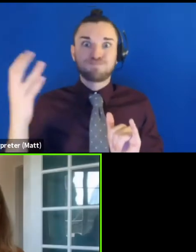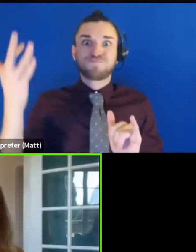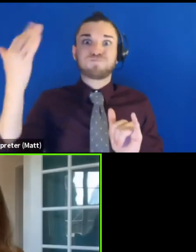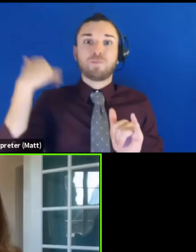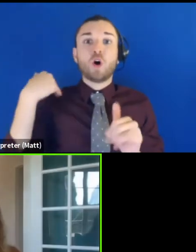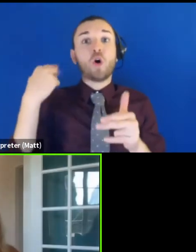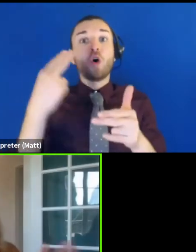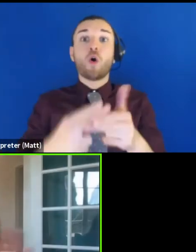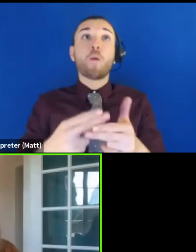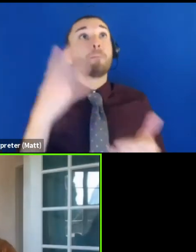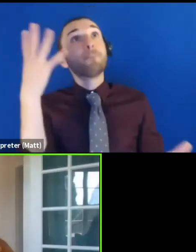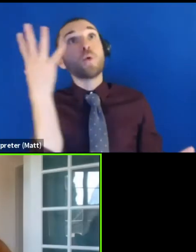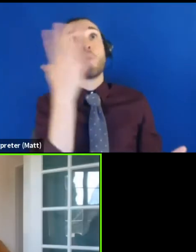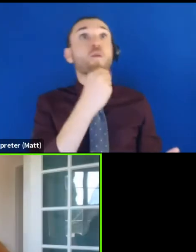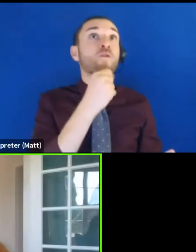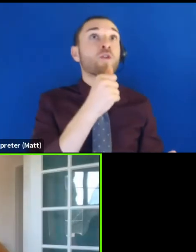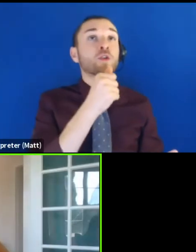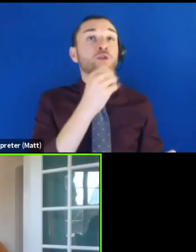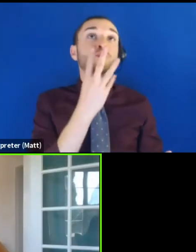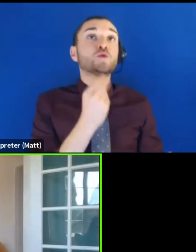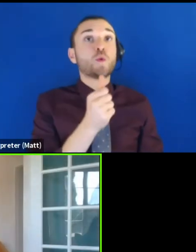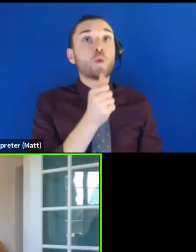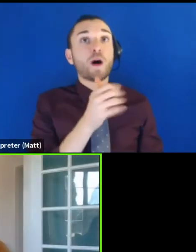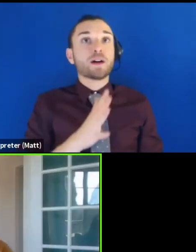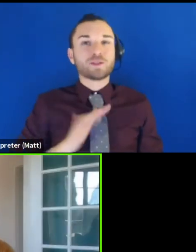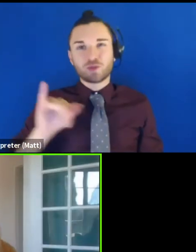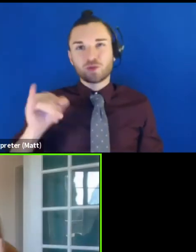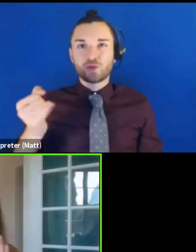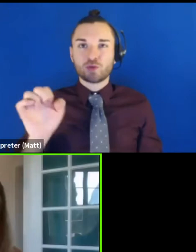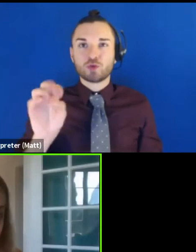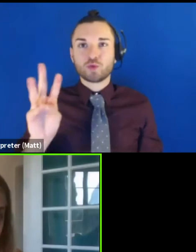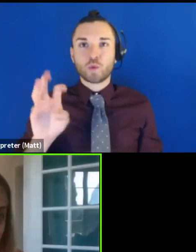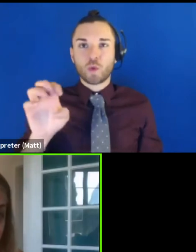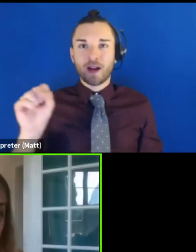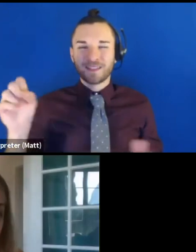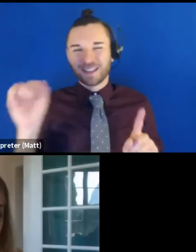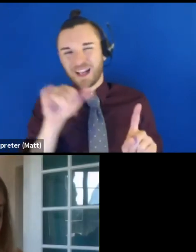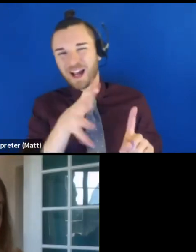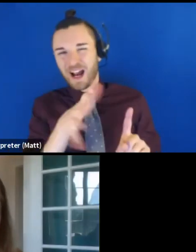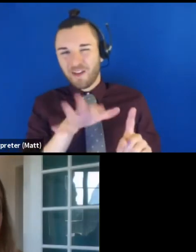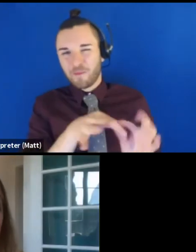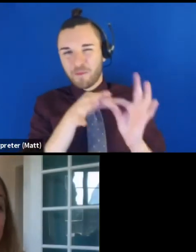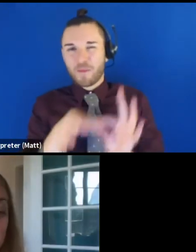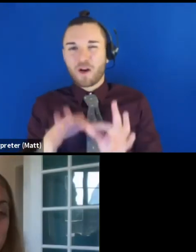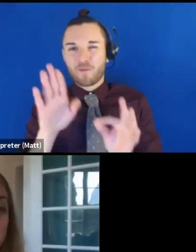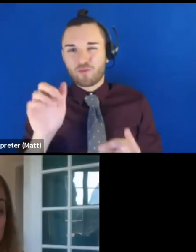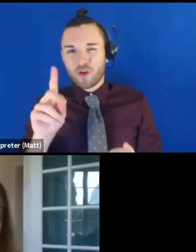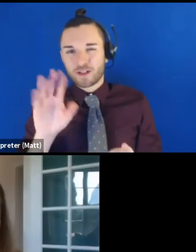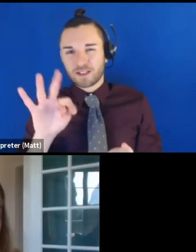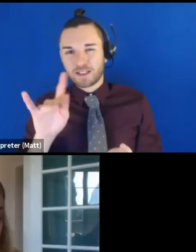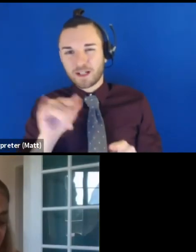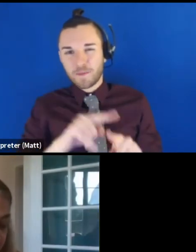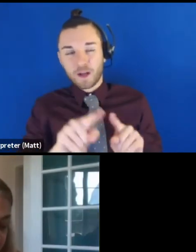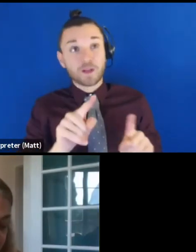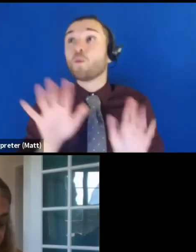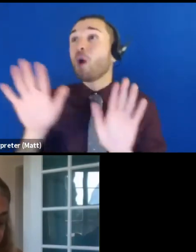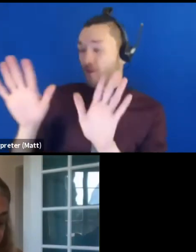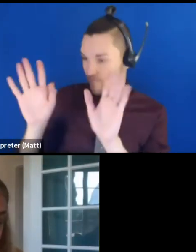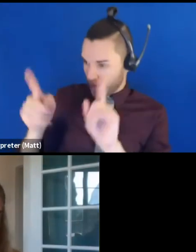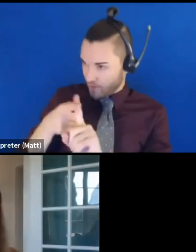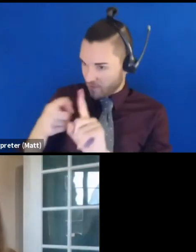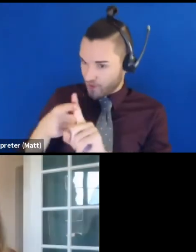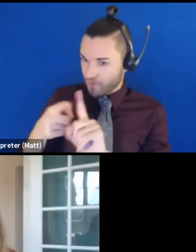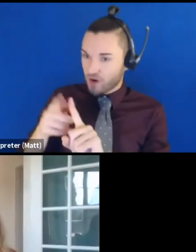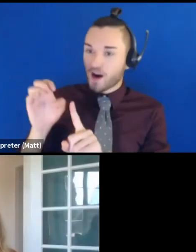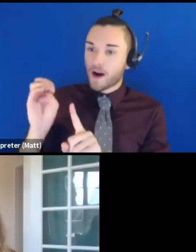about them in relation to Broad City, but it was like completely fascinating. Let's just talk about Transparent for a second.